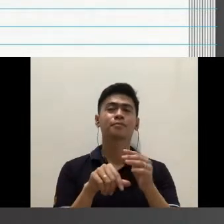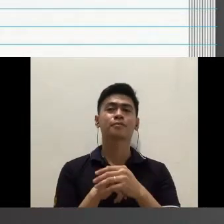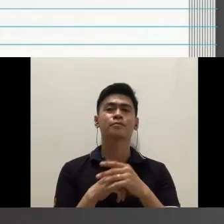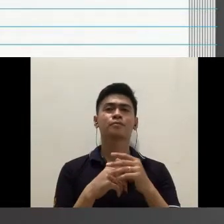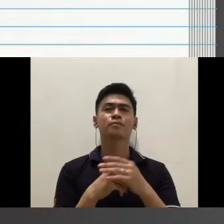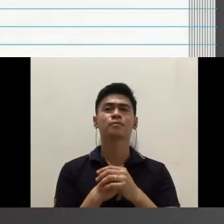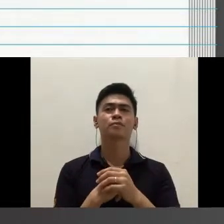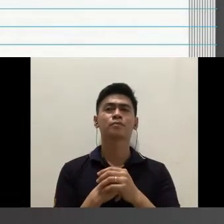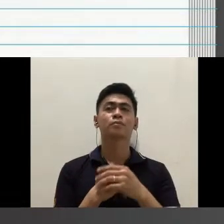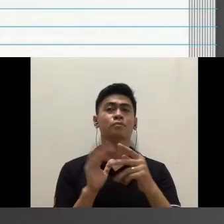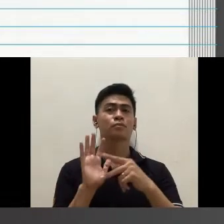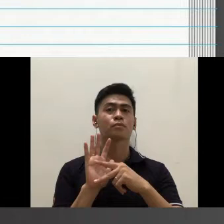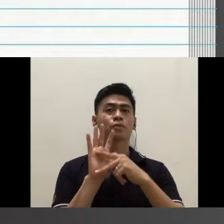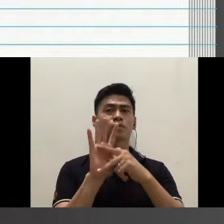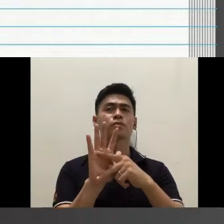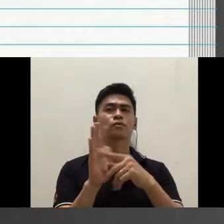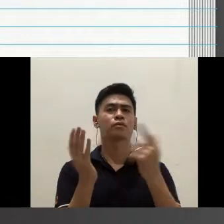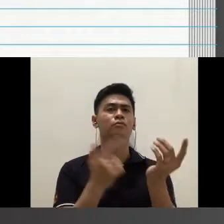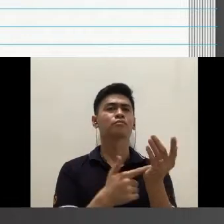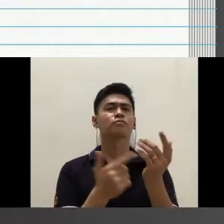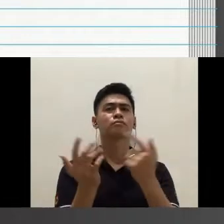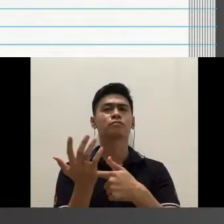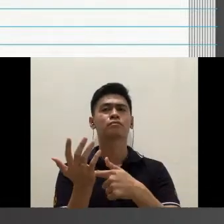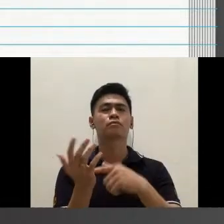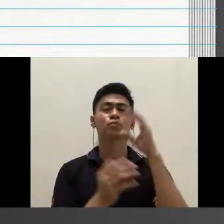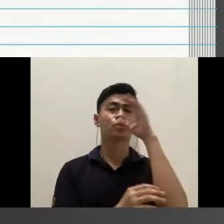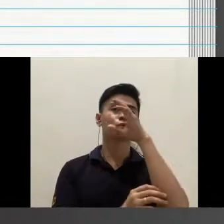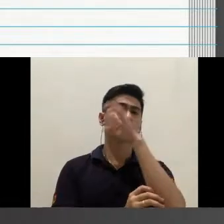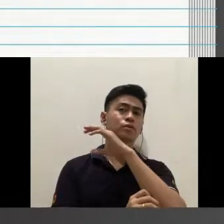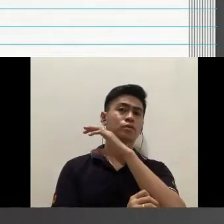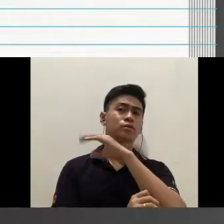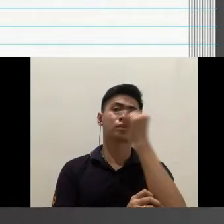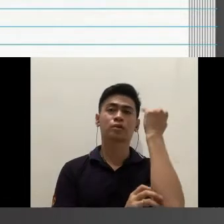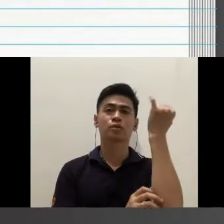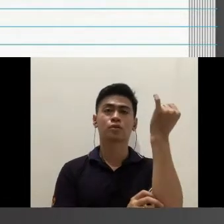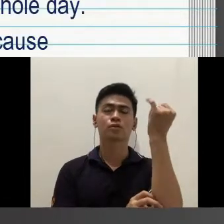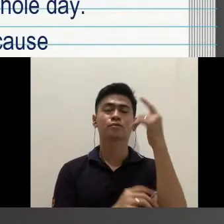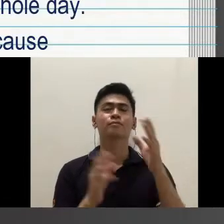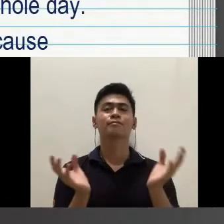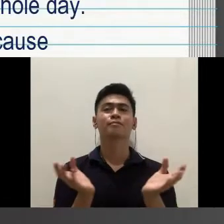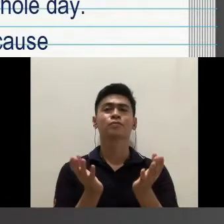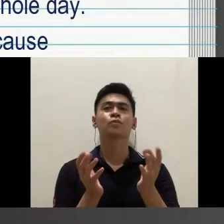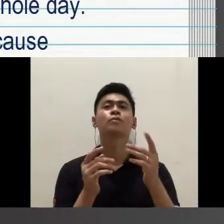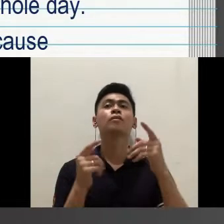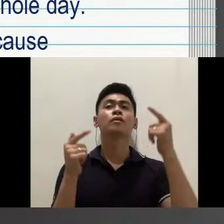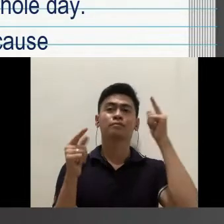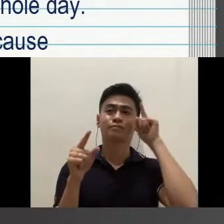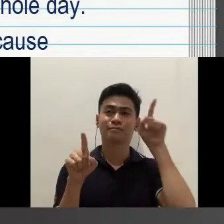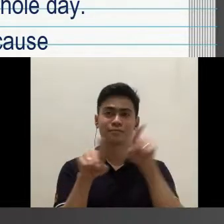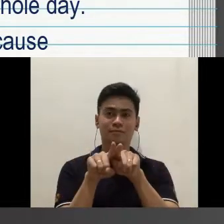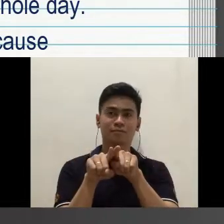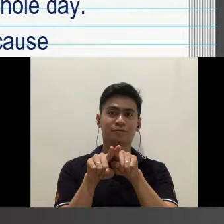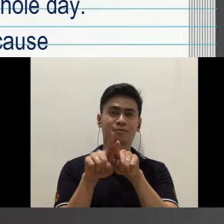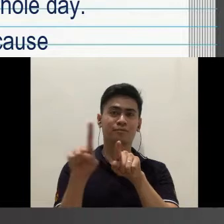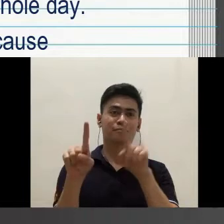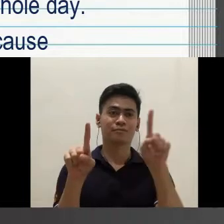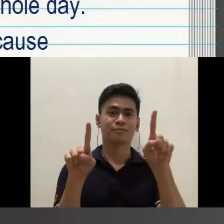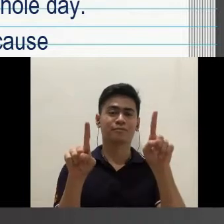view. He presents arguments, research, and ideas to convince the reader to agree to